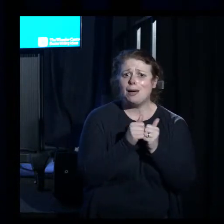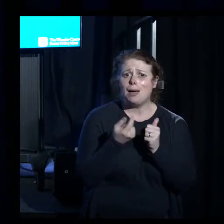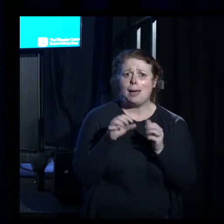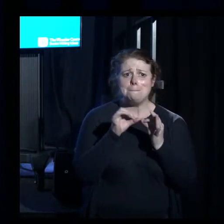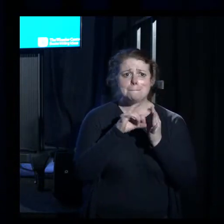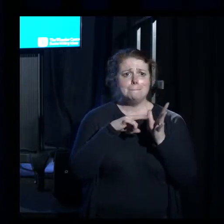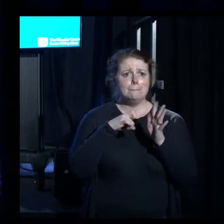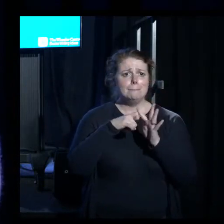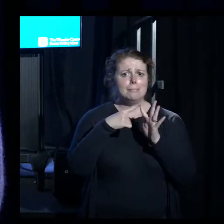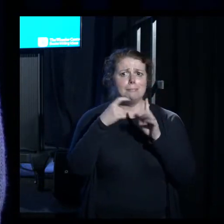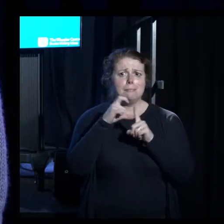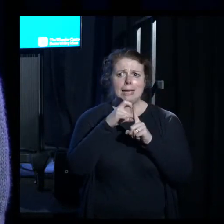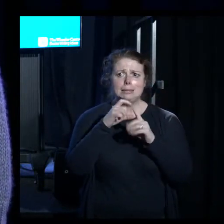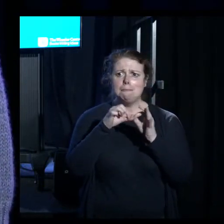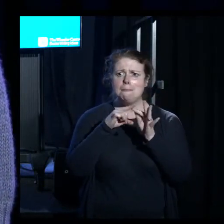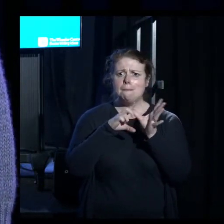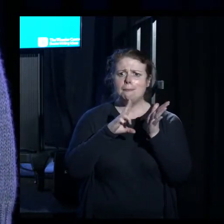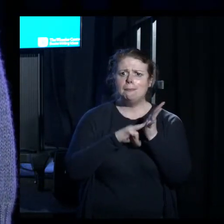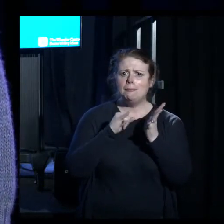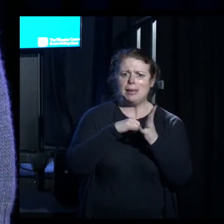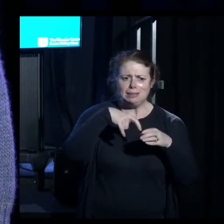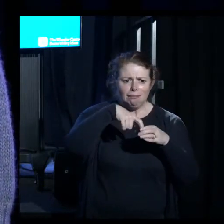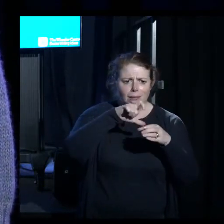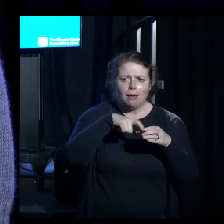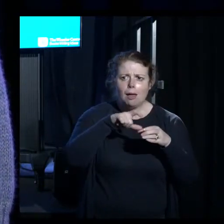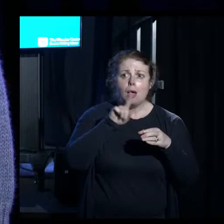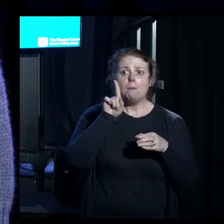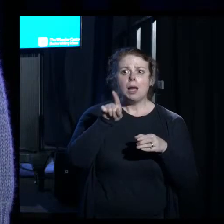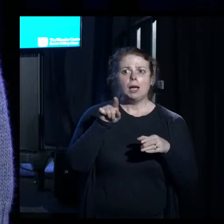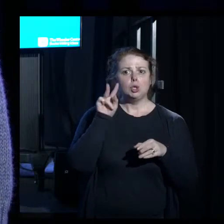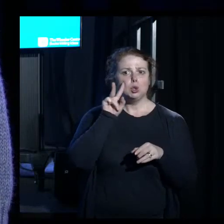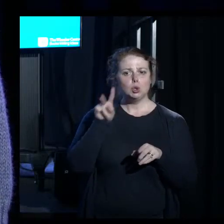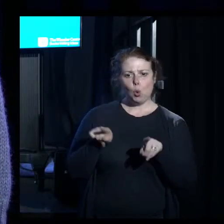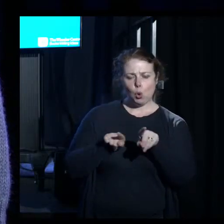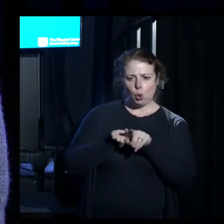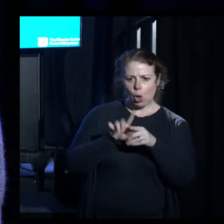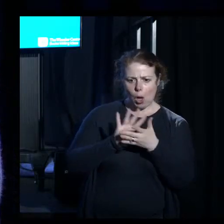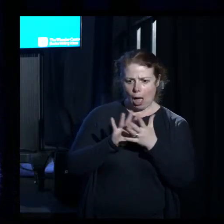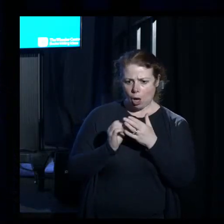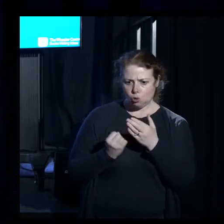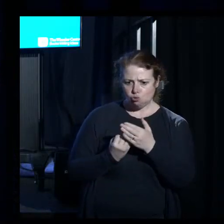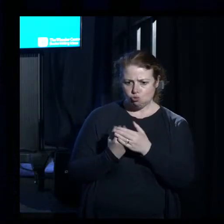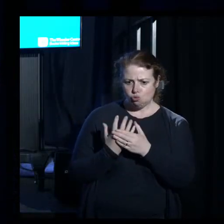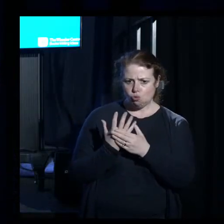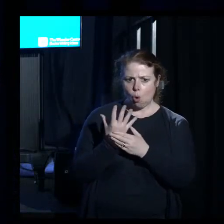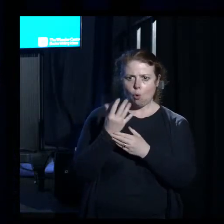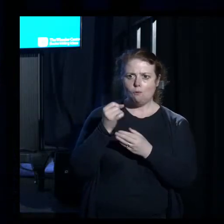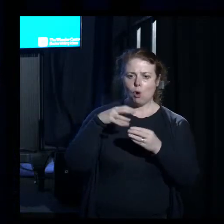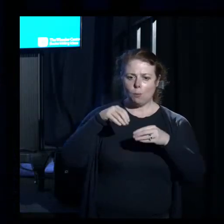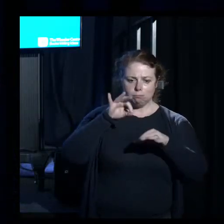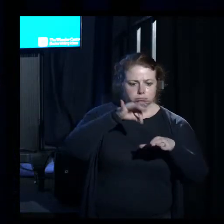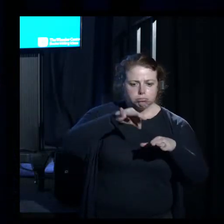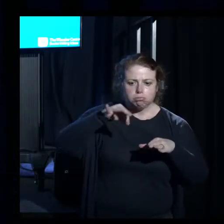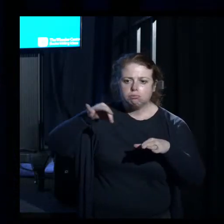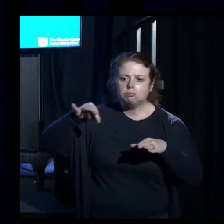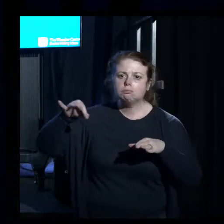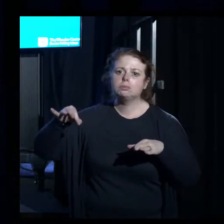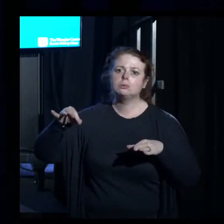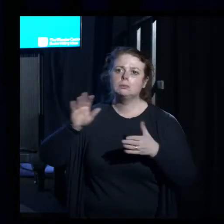also saw us learn how to grow the world from seed. How the